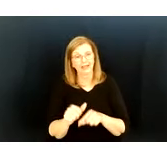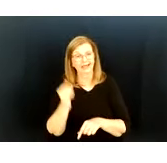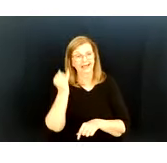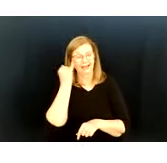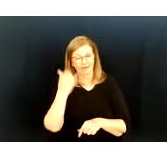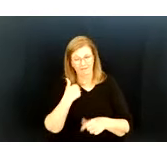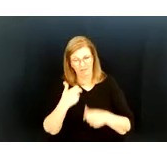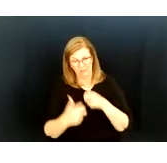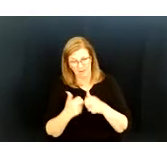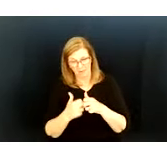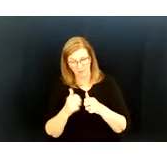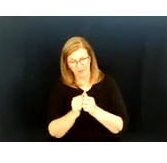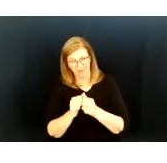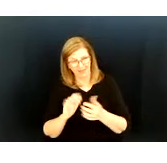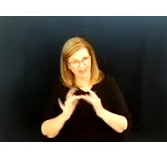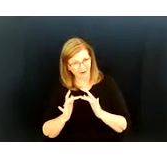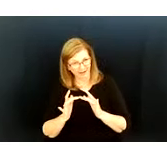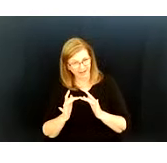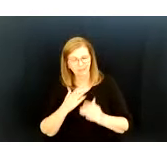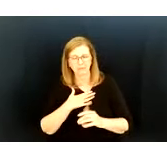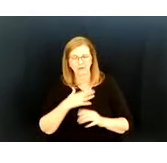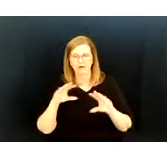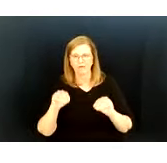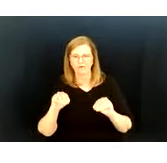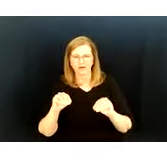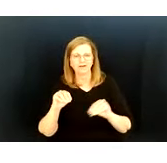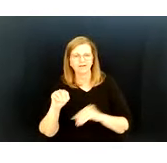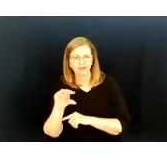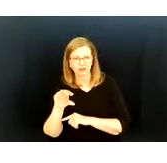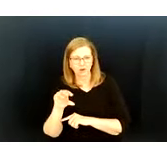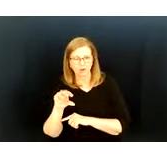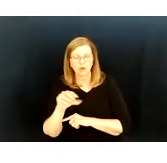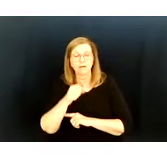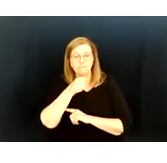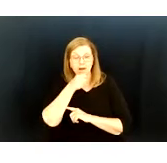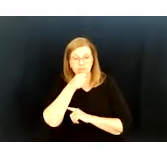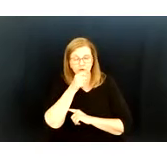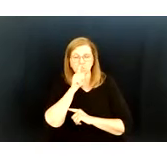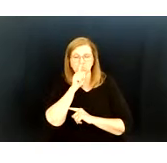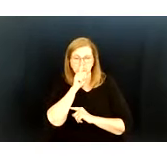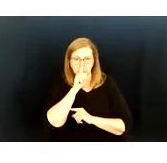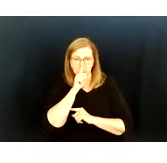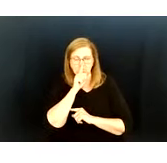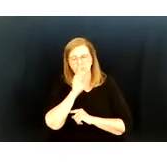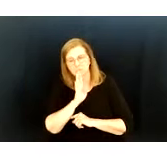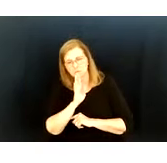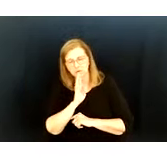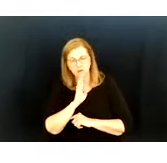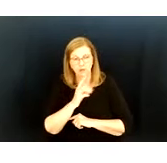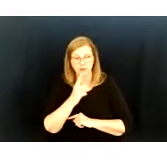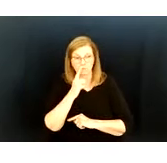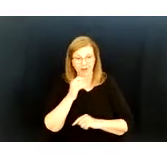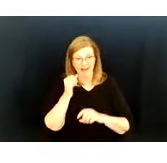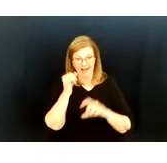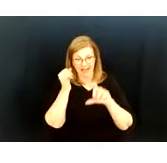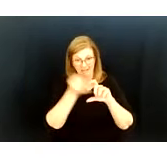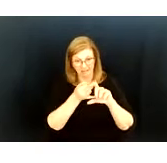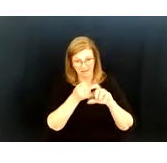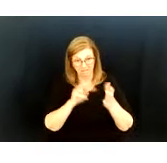issues, please turn off your video. Click on the microphone to mute. If you have the red line on your screen, you are